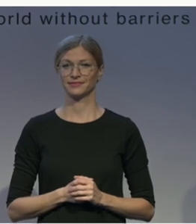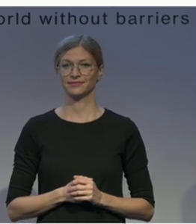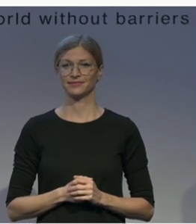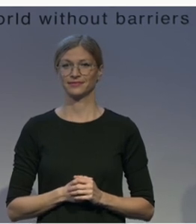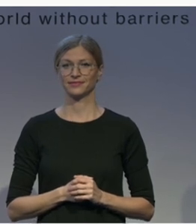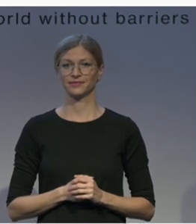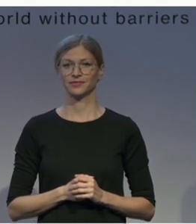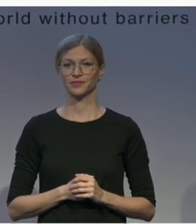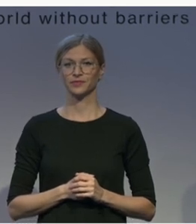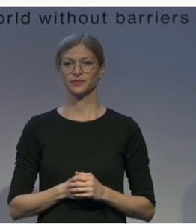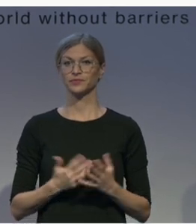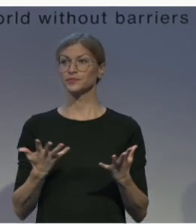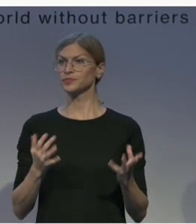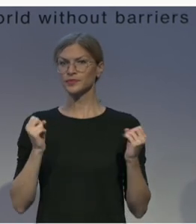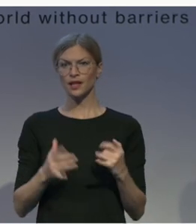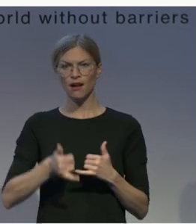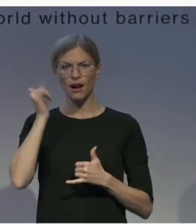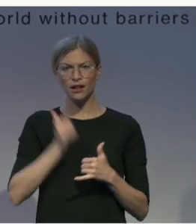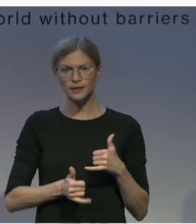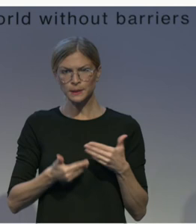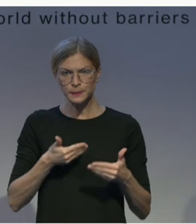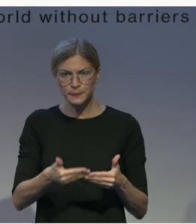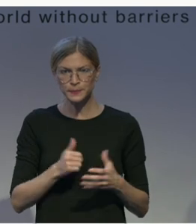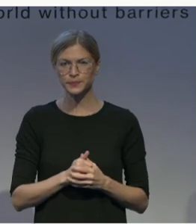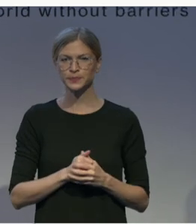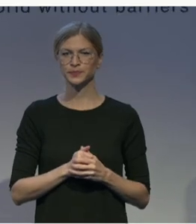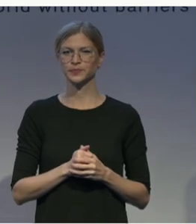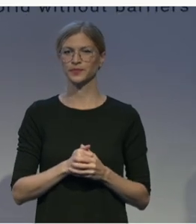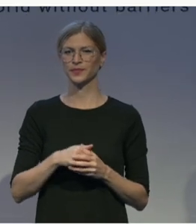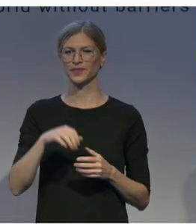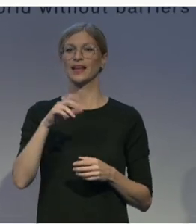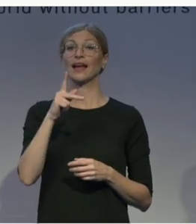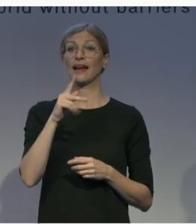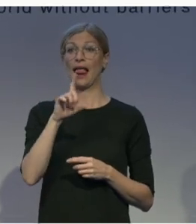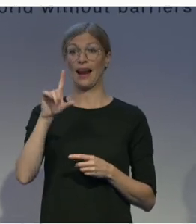And now, last but not the least, Mr. John Kelly from Source America.